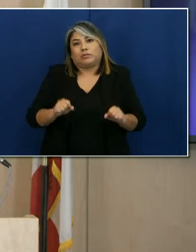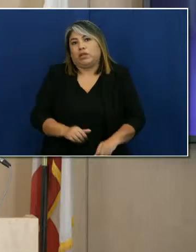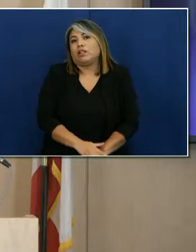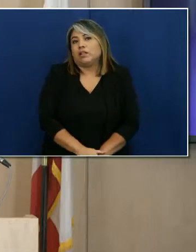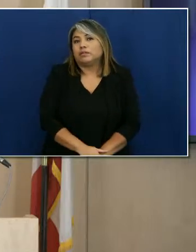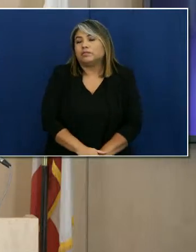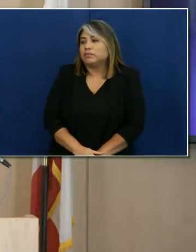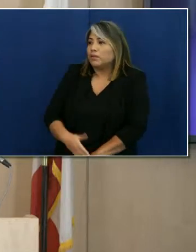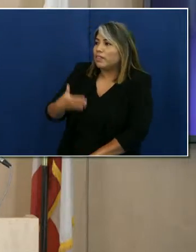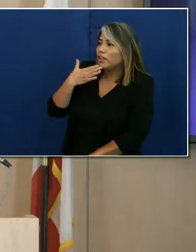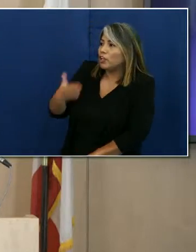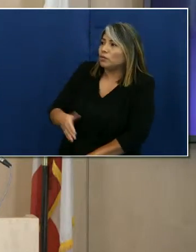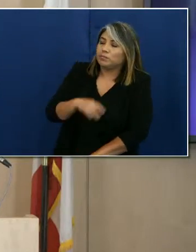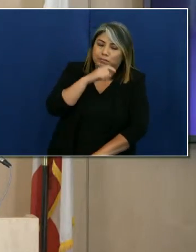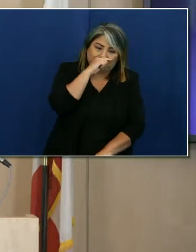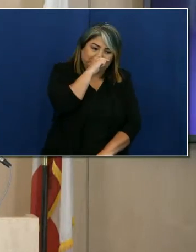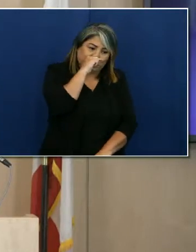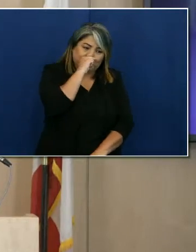Thank you.